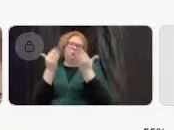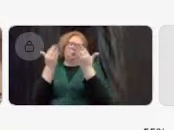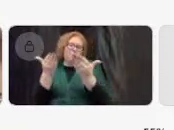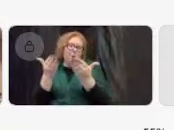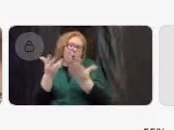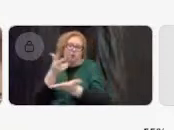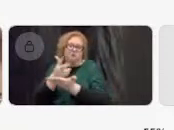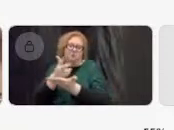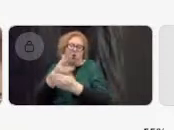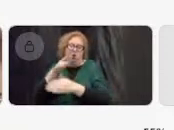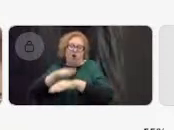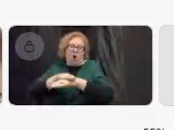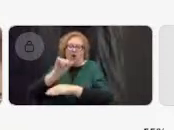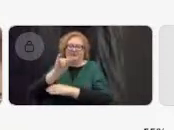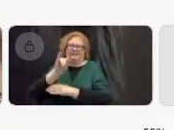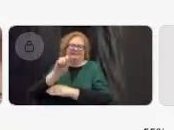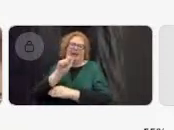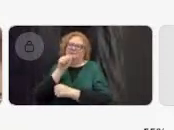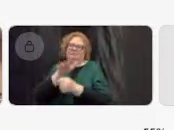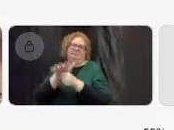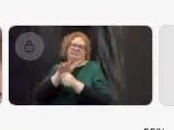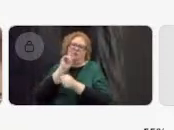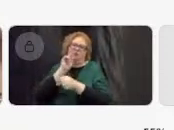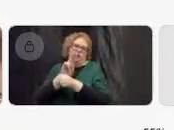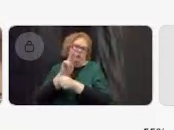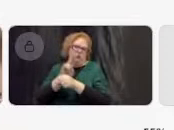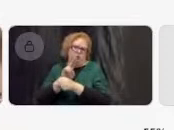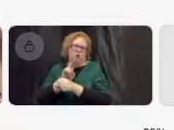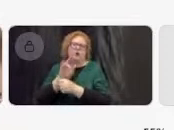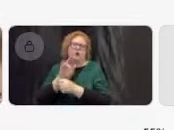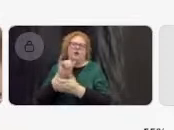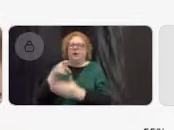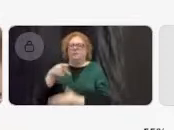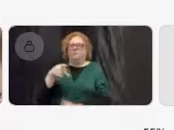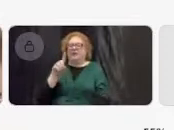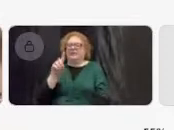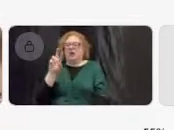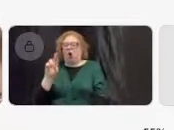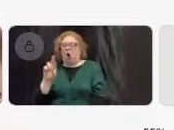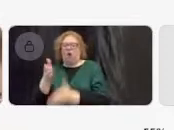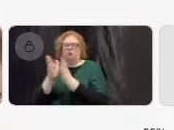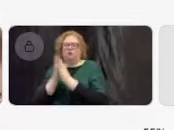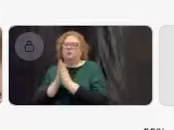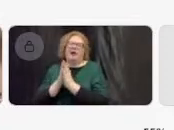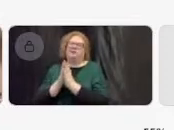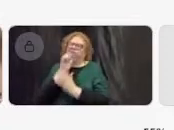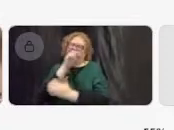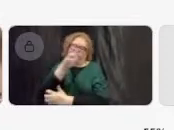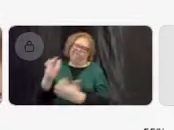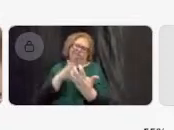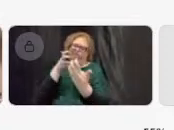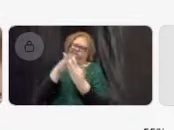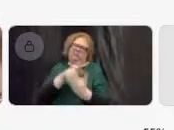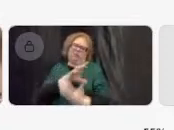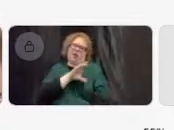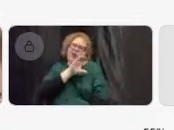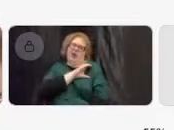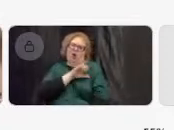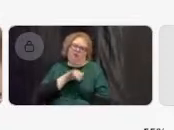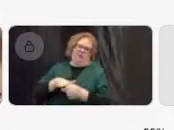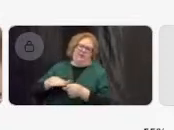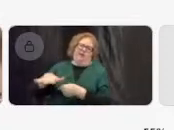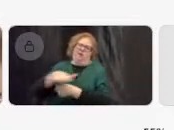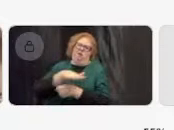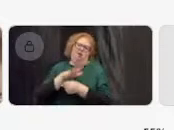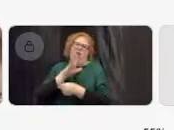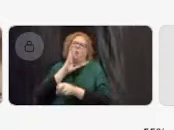use. Staff feels the proposed PD-R request will be out of character with the properties in the general area and potentially